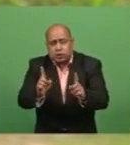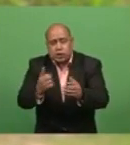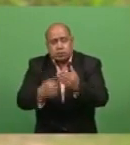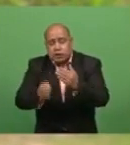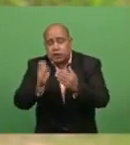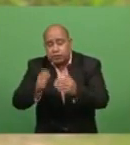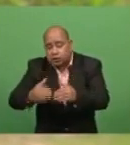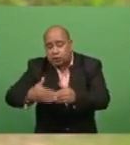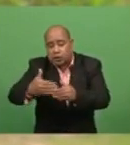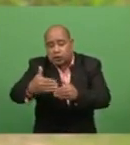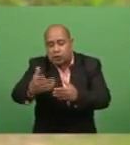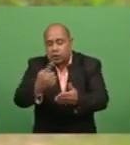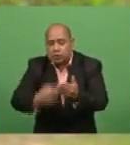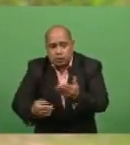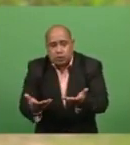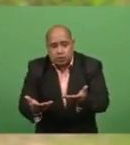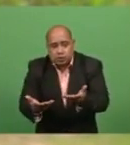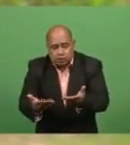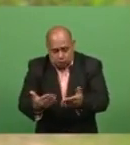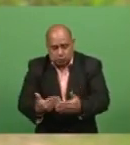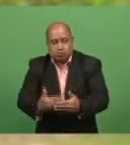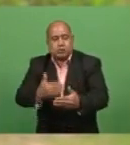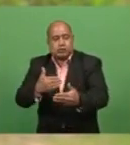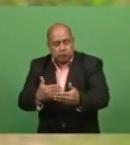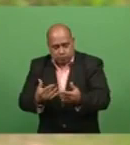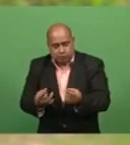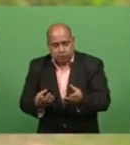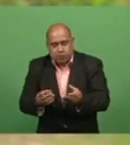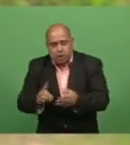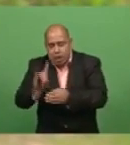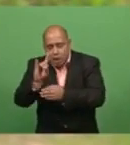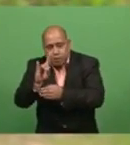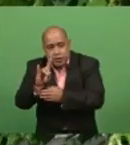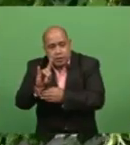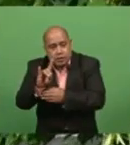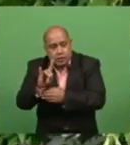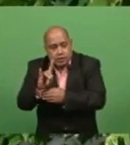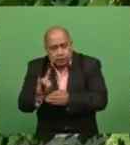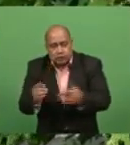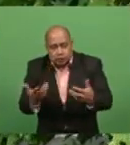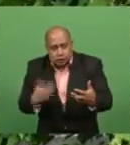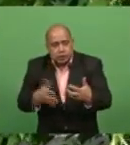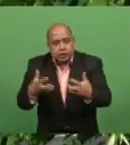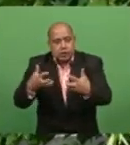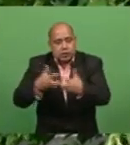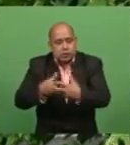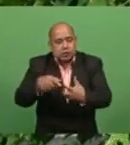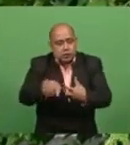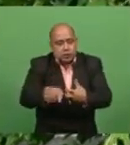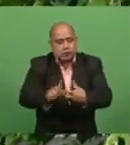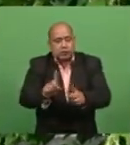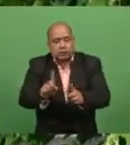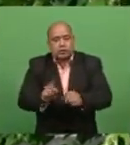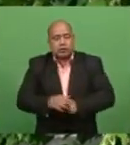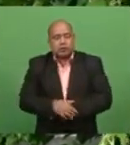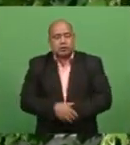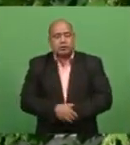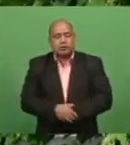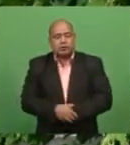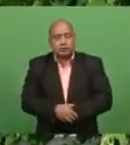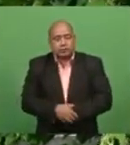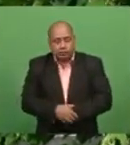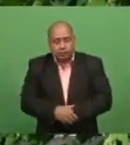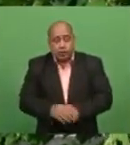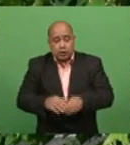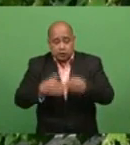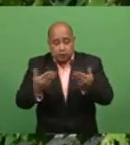unlimited, and growth in livestock sector fits perfectly in the equation. The minister says Fiji's strategic advantage lies in the